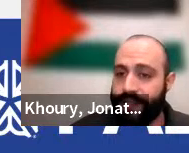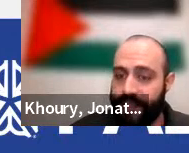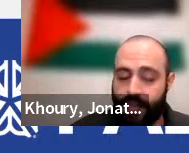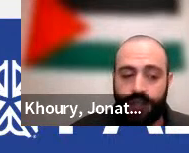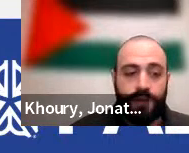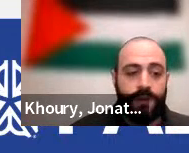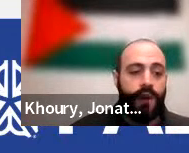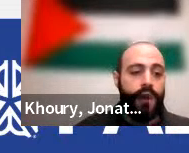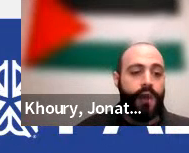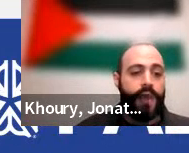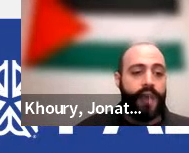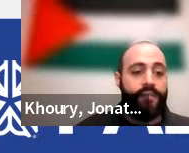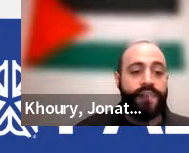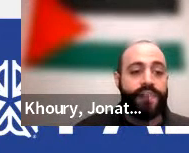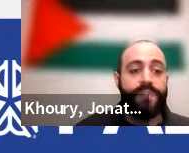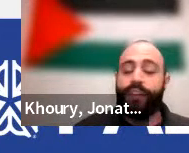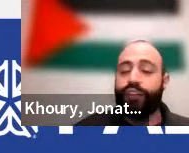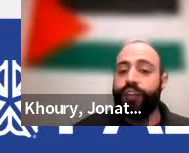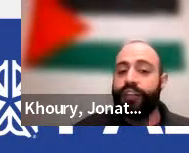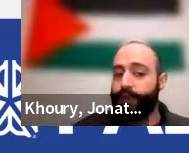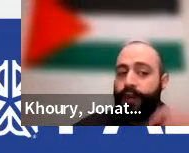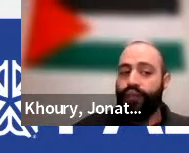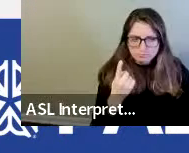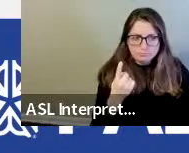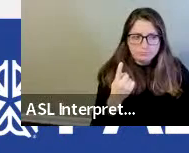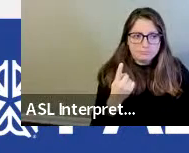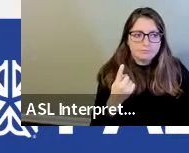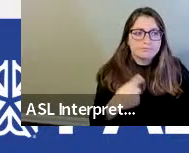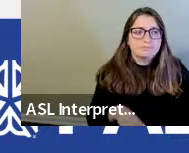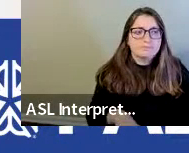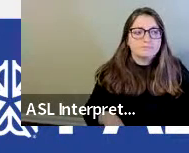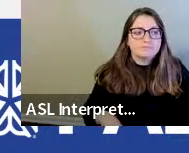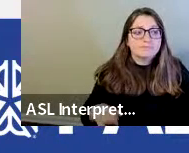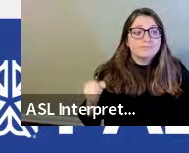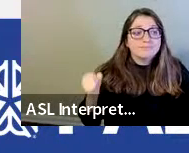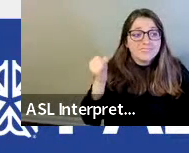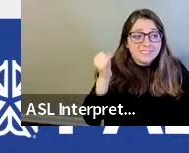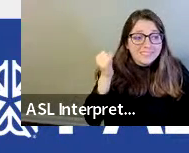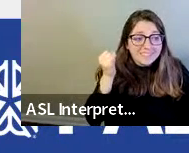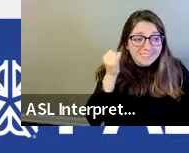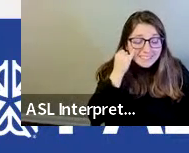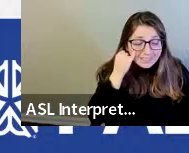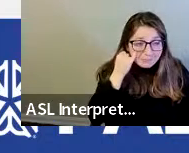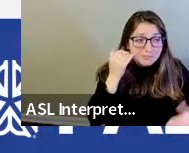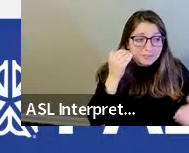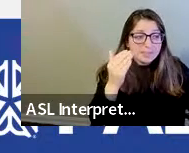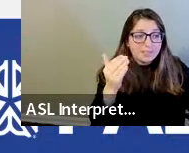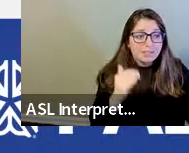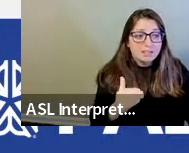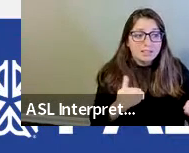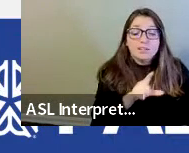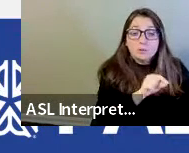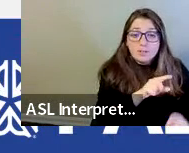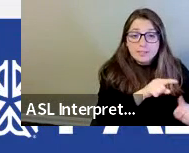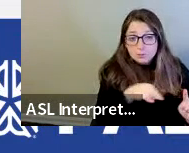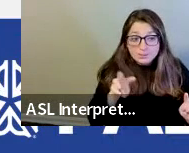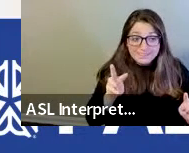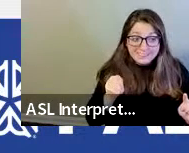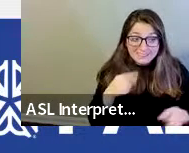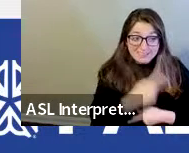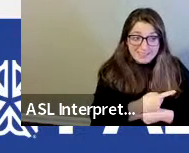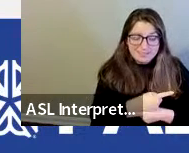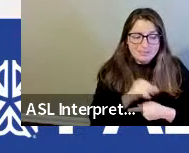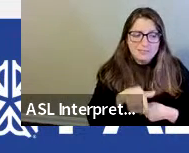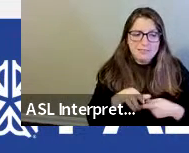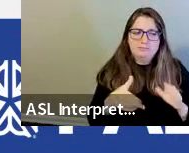class 1 sanction. If the suspension is between 20 and 60 days, that is considered a class 2 sanction. And